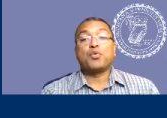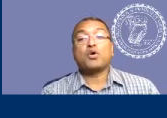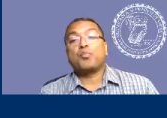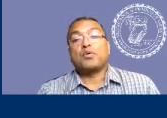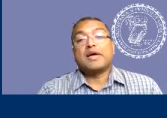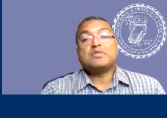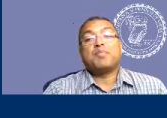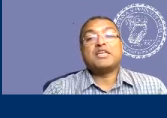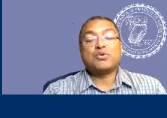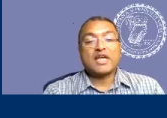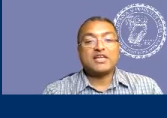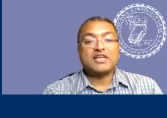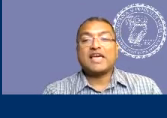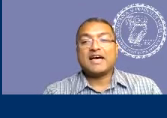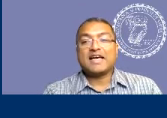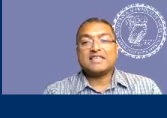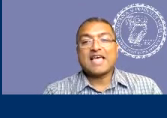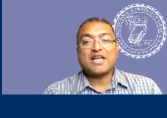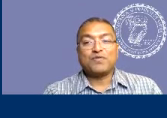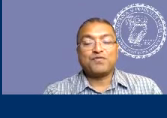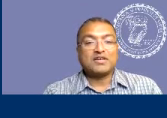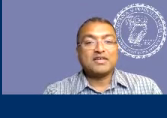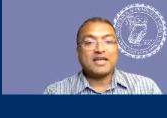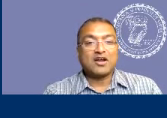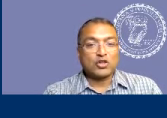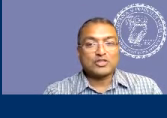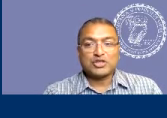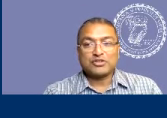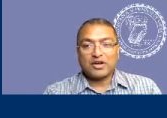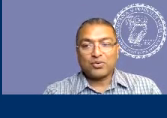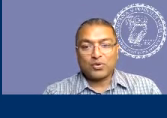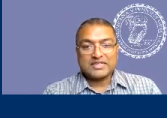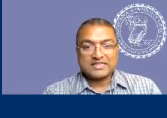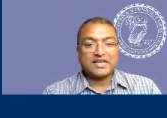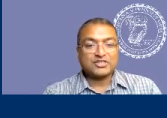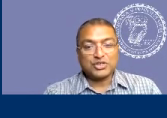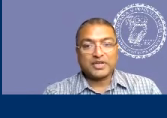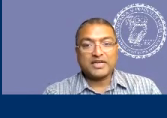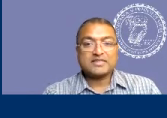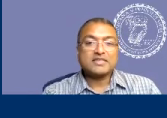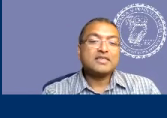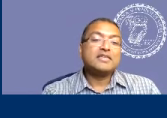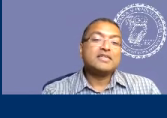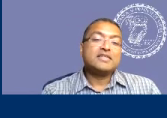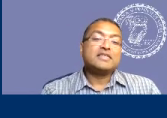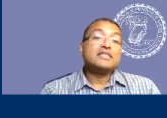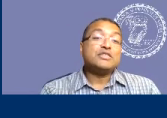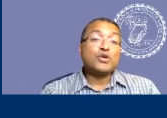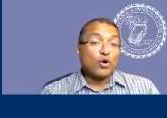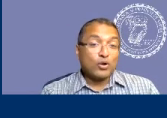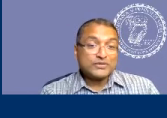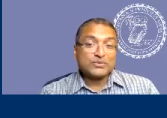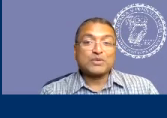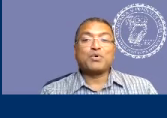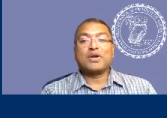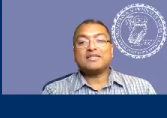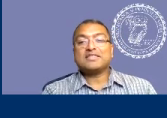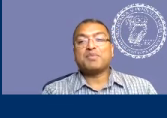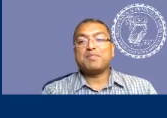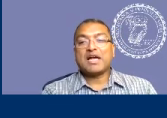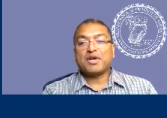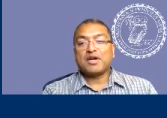you can support our programs by donating to the AIA's annual fund at archaeological.org slash donate. You can also